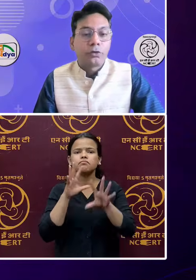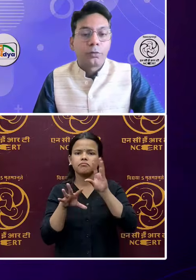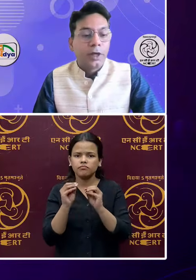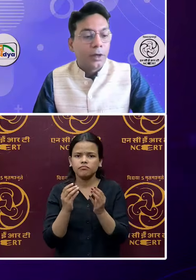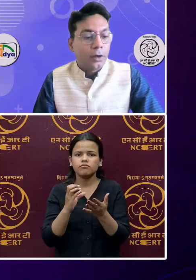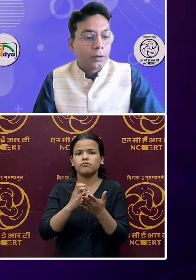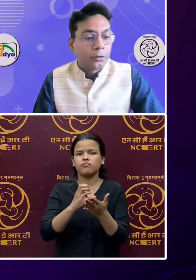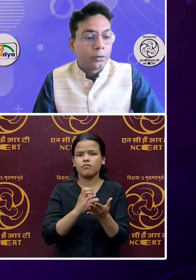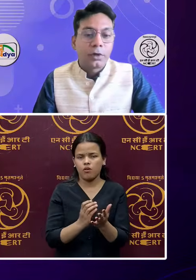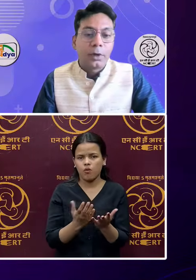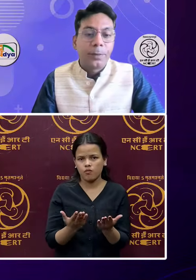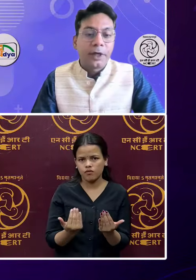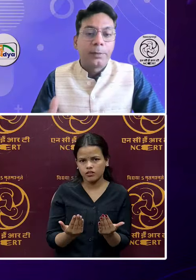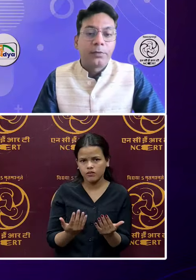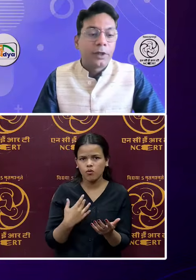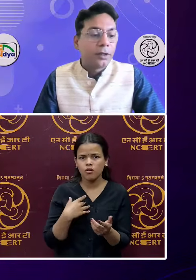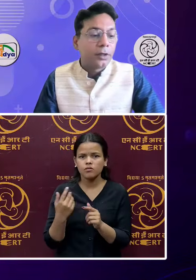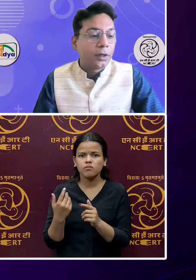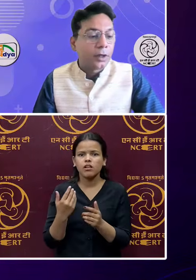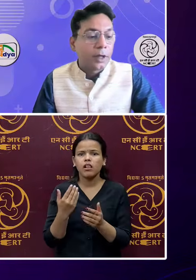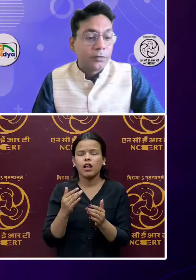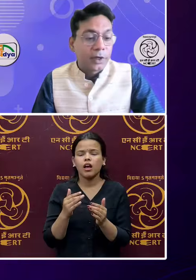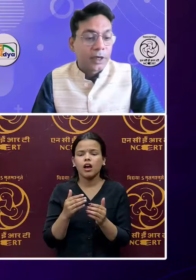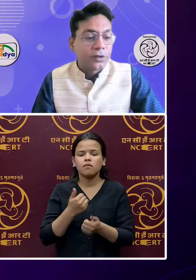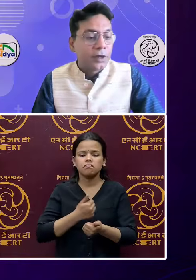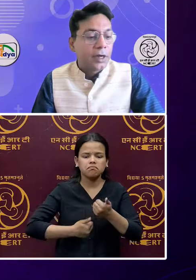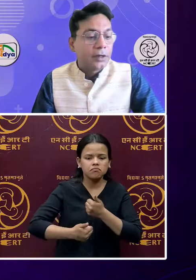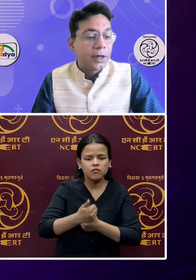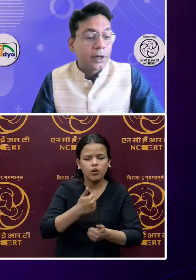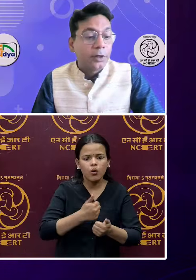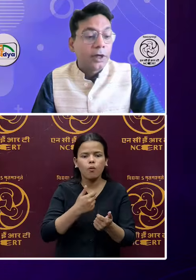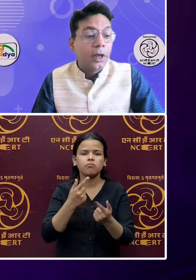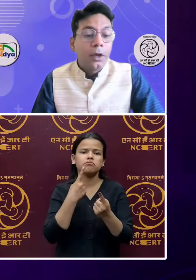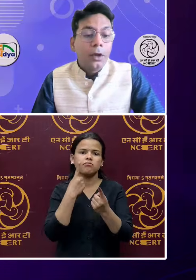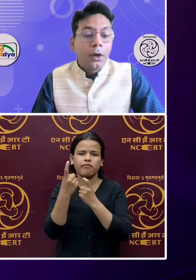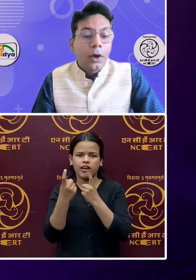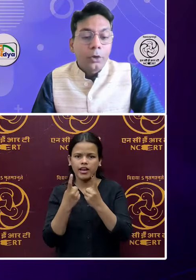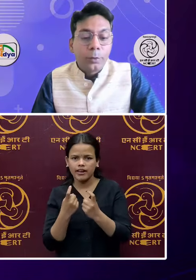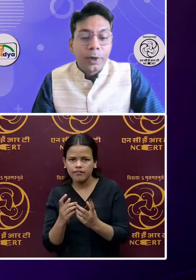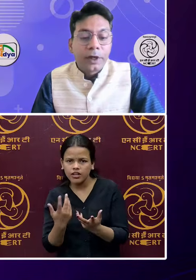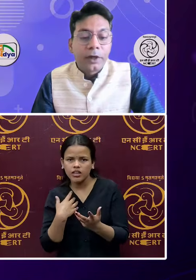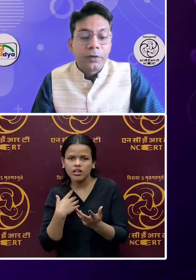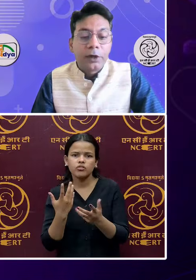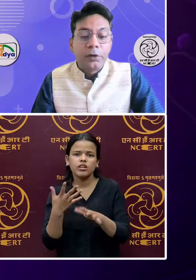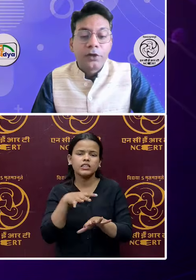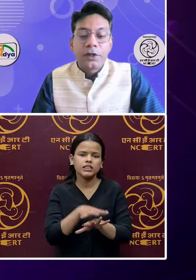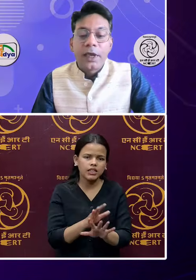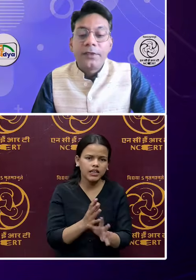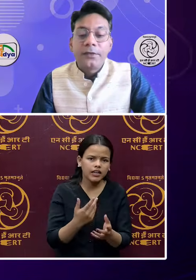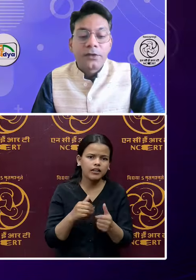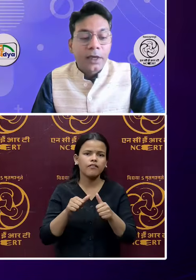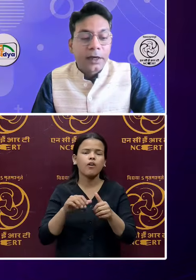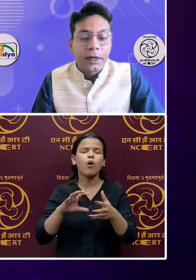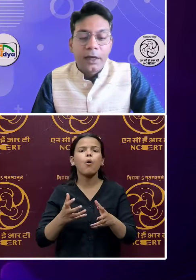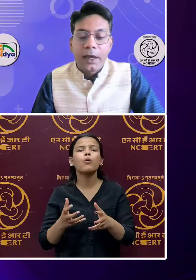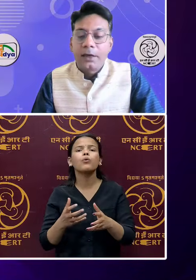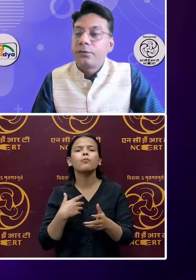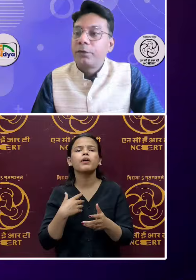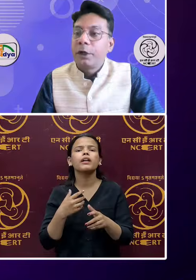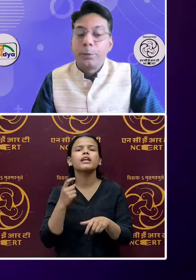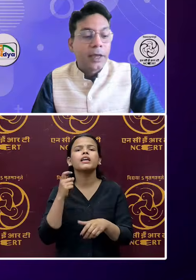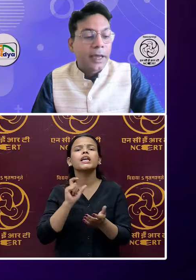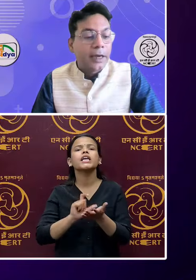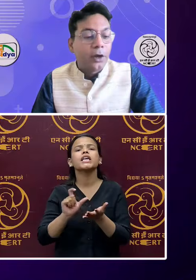they should be also compatible with gamification, interactivity, automated evaluation, insta grading